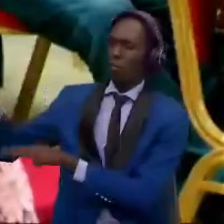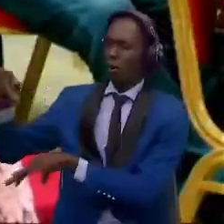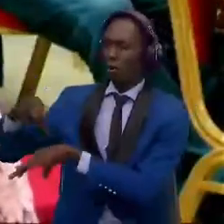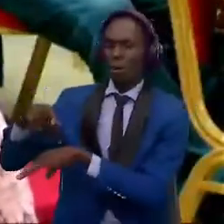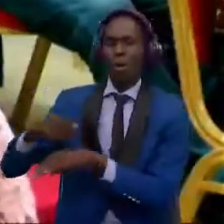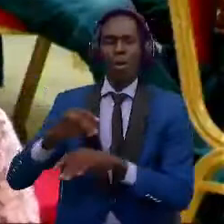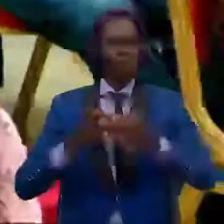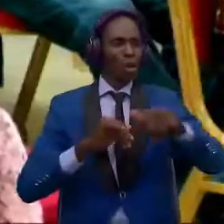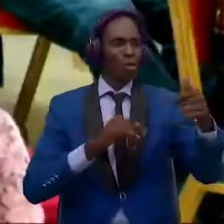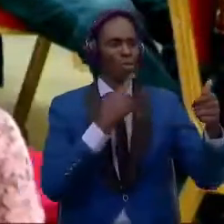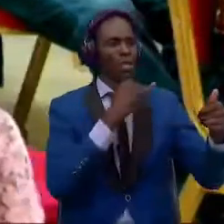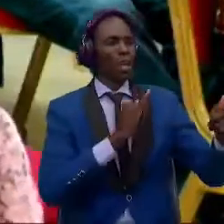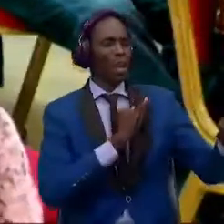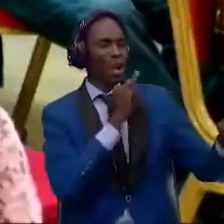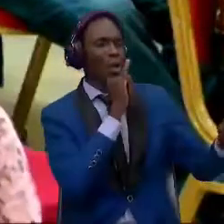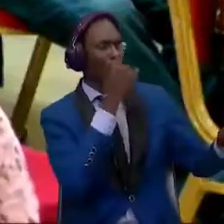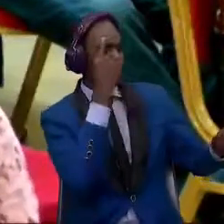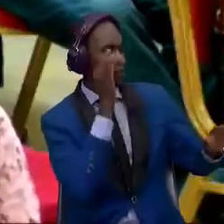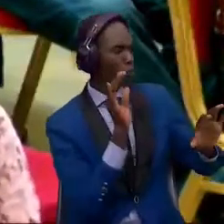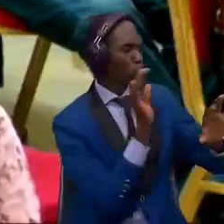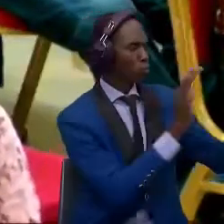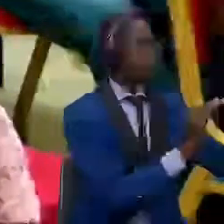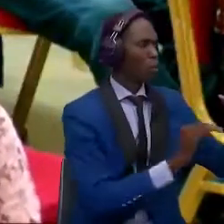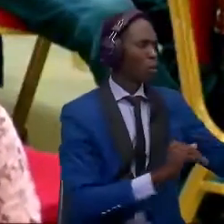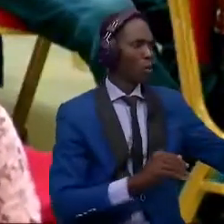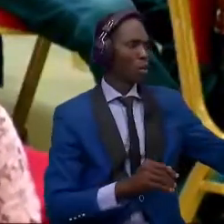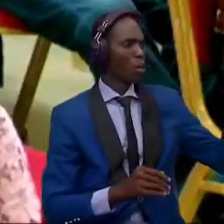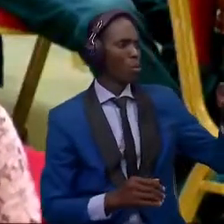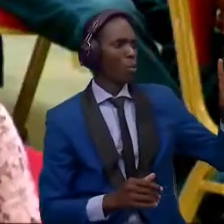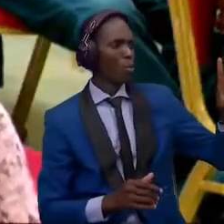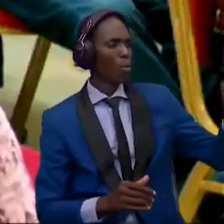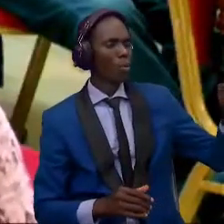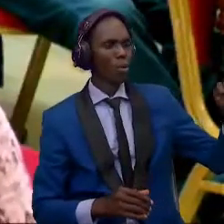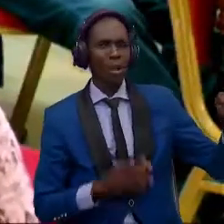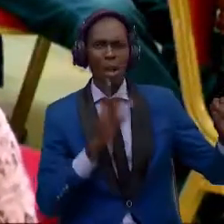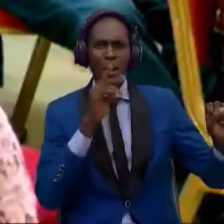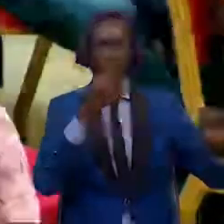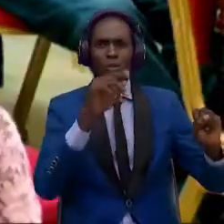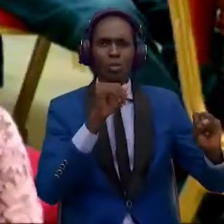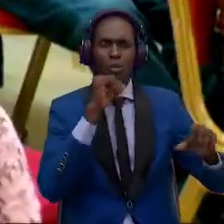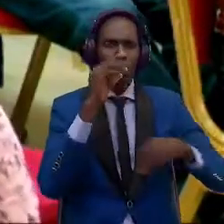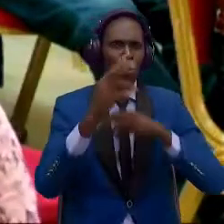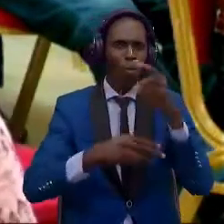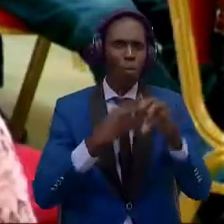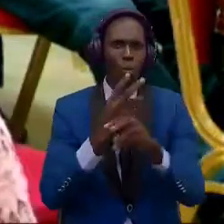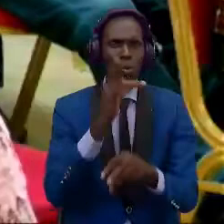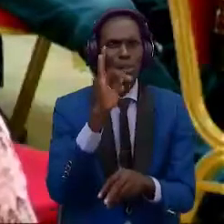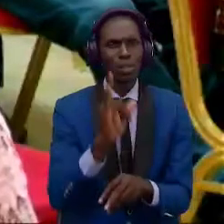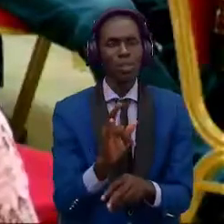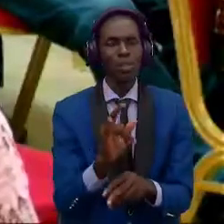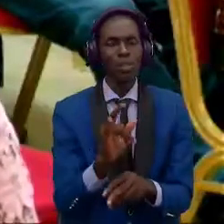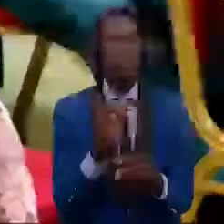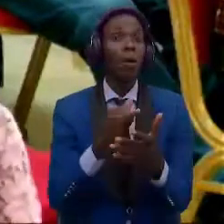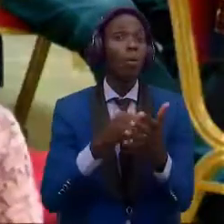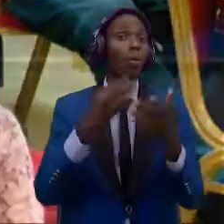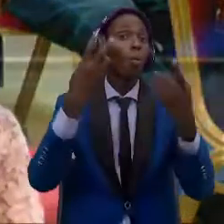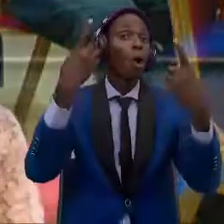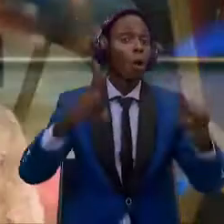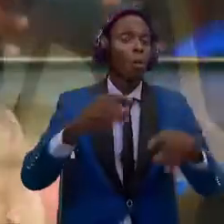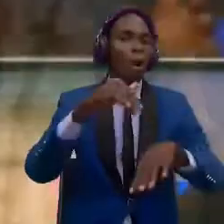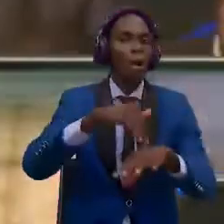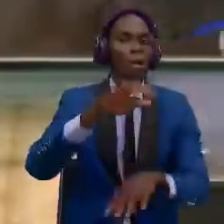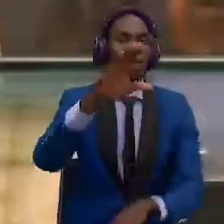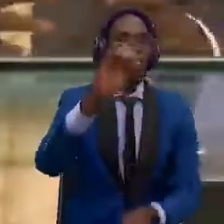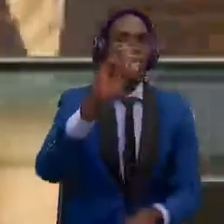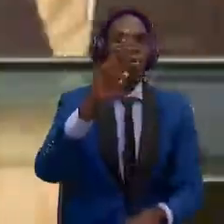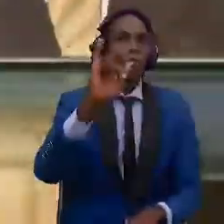Apollos, are ye not carnal? Now, that's the situation at Corinth. And at Corinth, when they